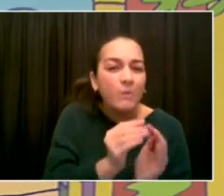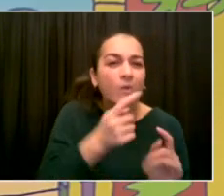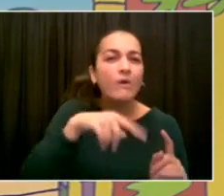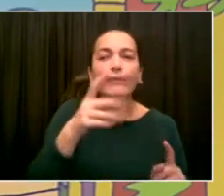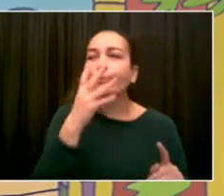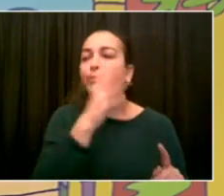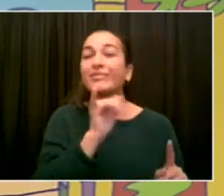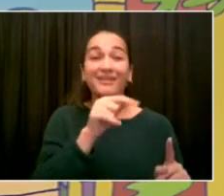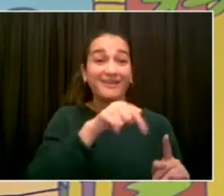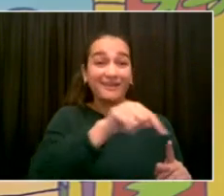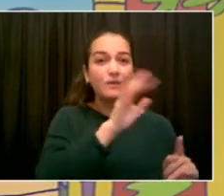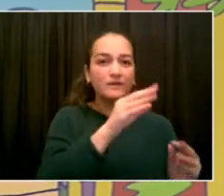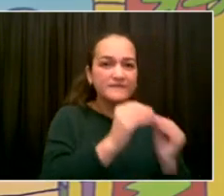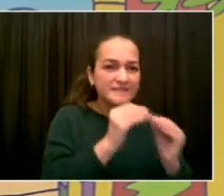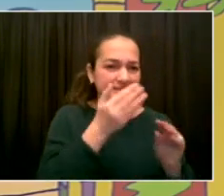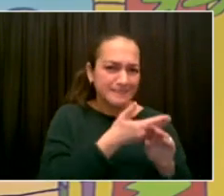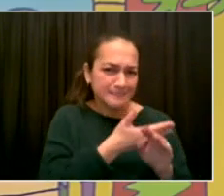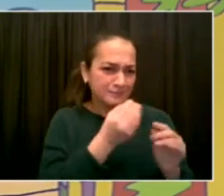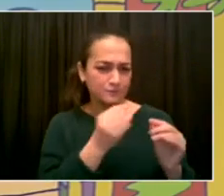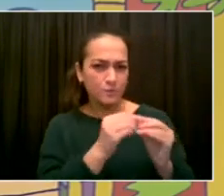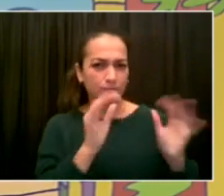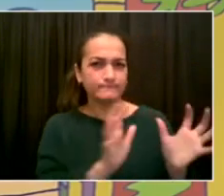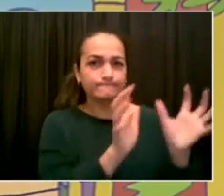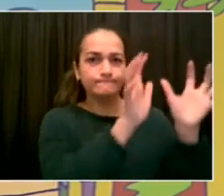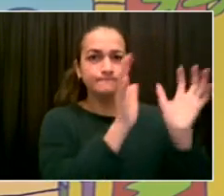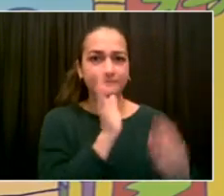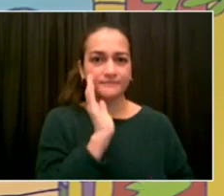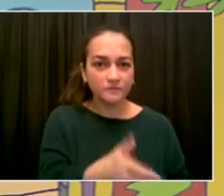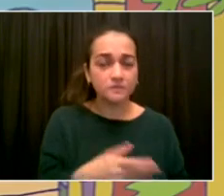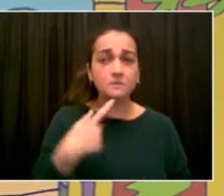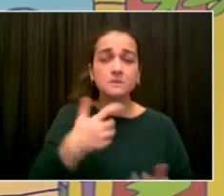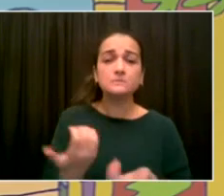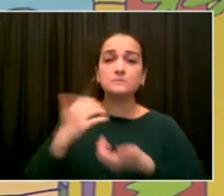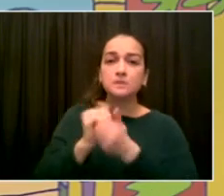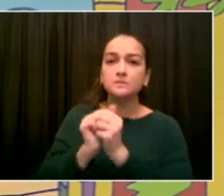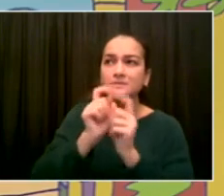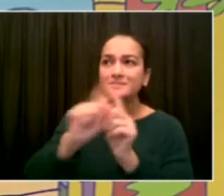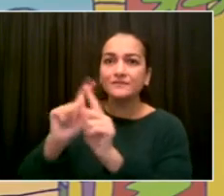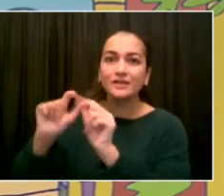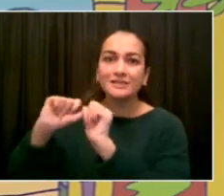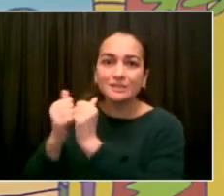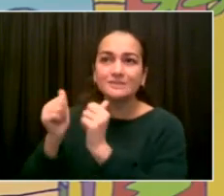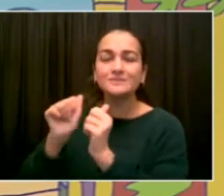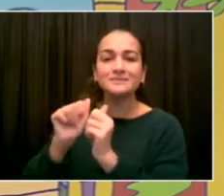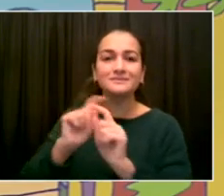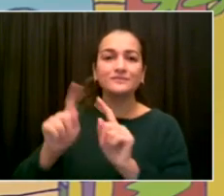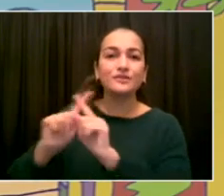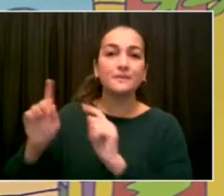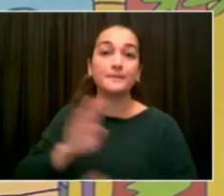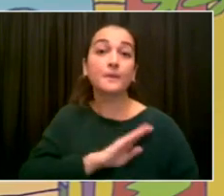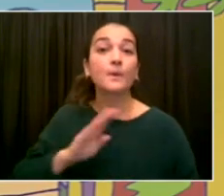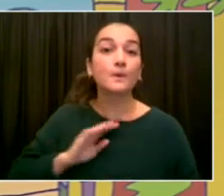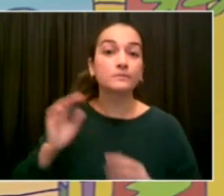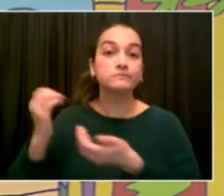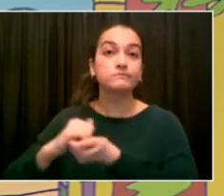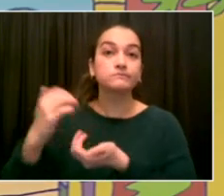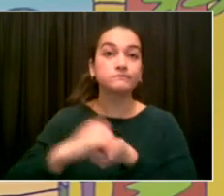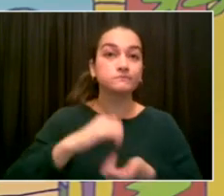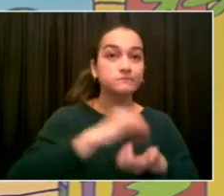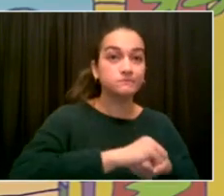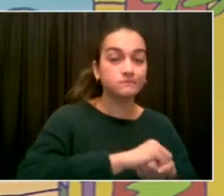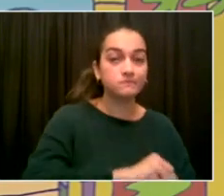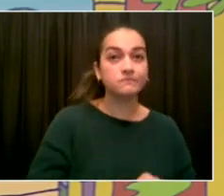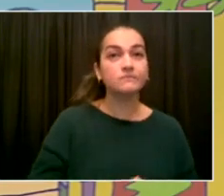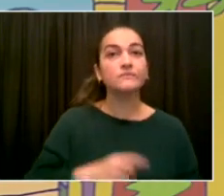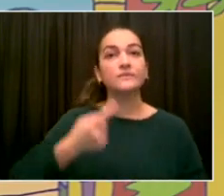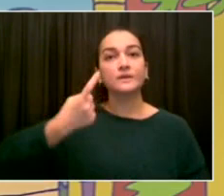those nominations. This is going to be a big effort over years. So we welcome community members helping the Department of Parks to know where